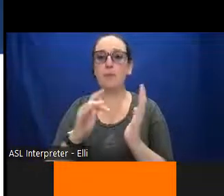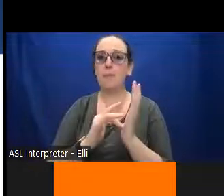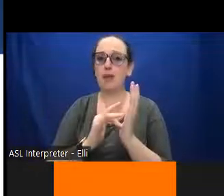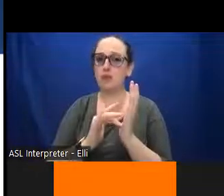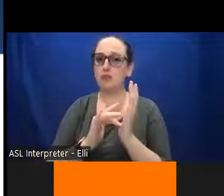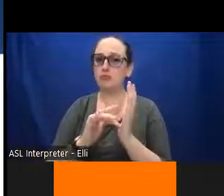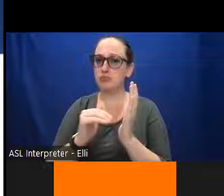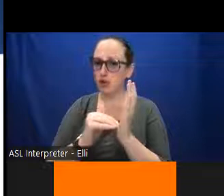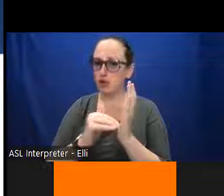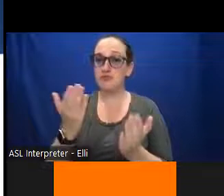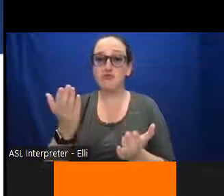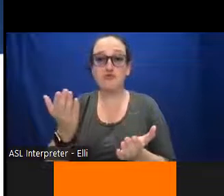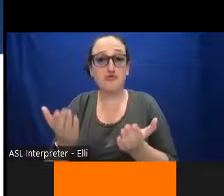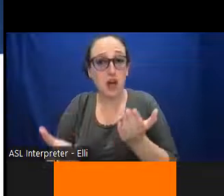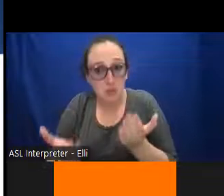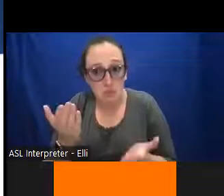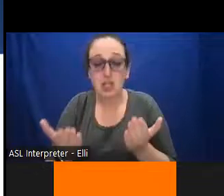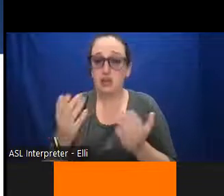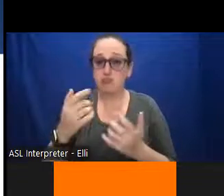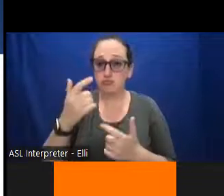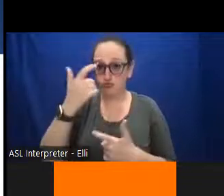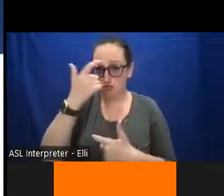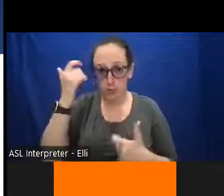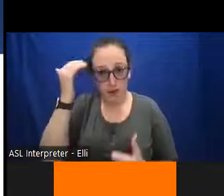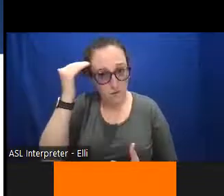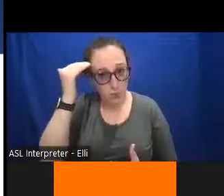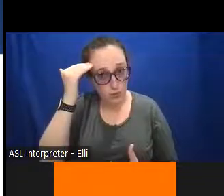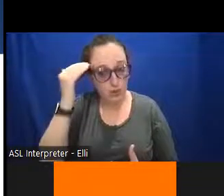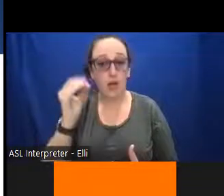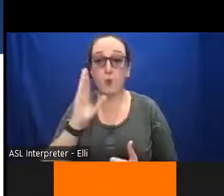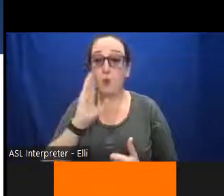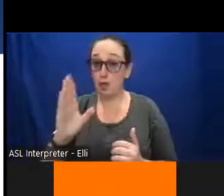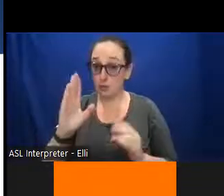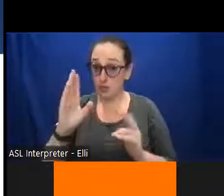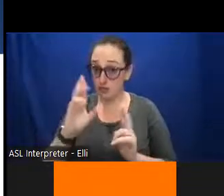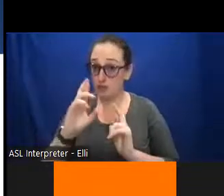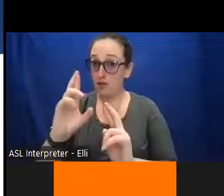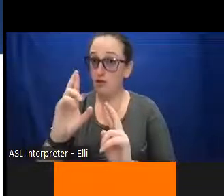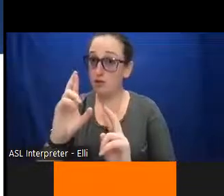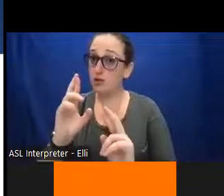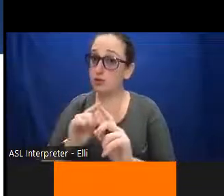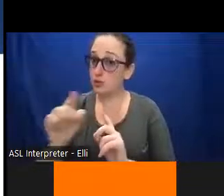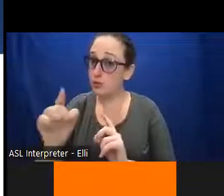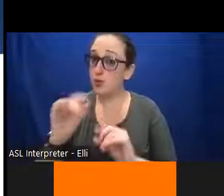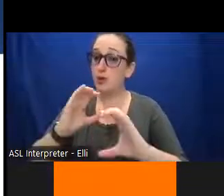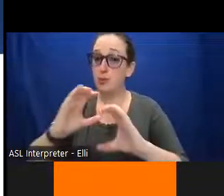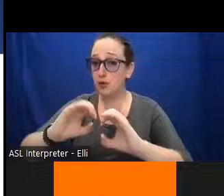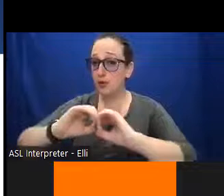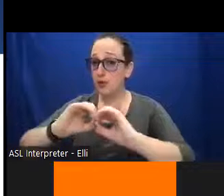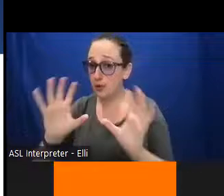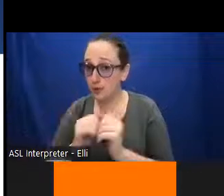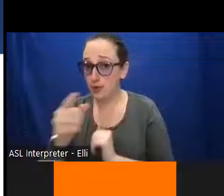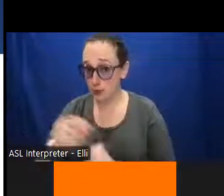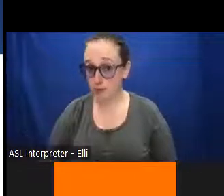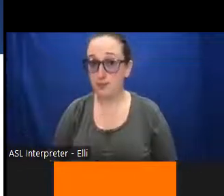trauma-informed person and will treat that person respectfully and communicate with them in that